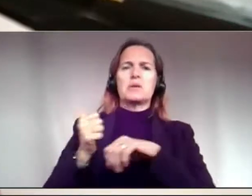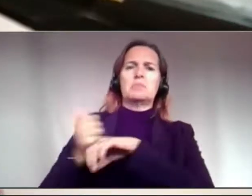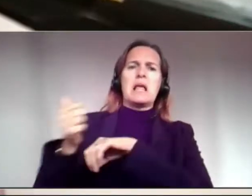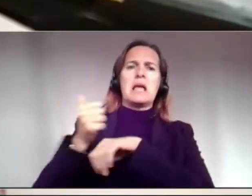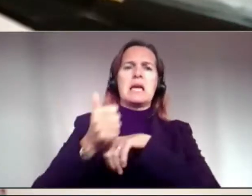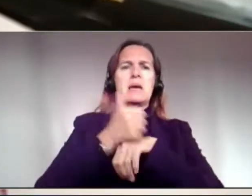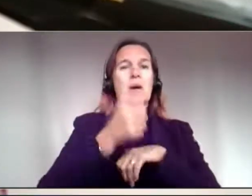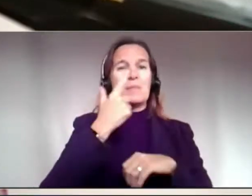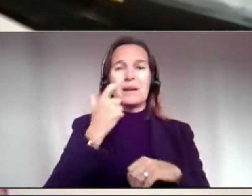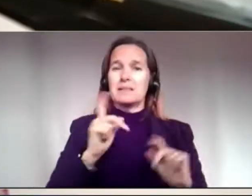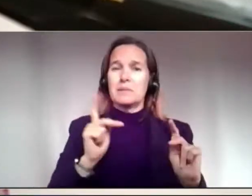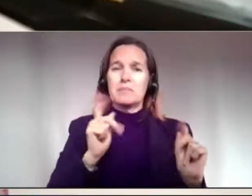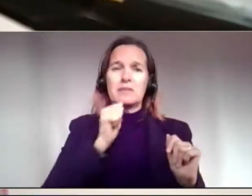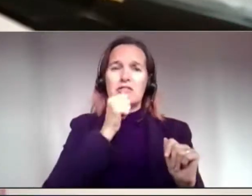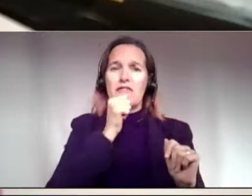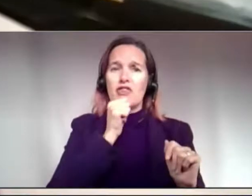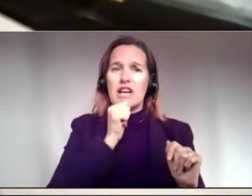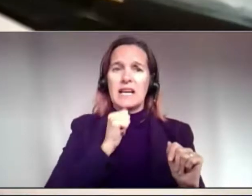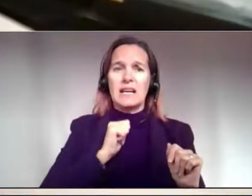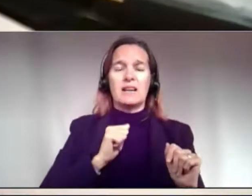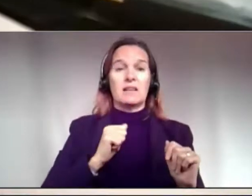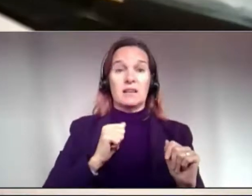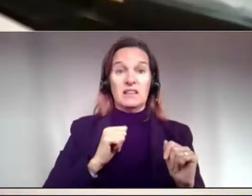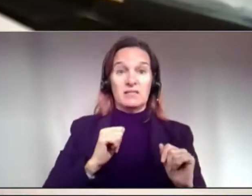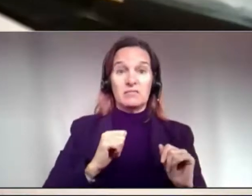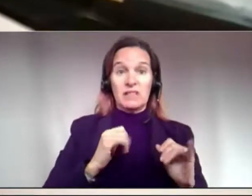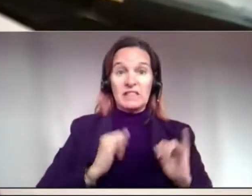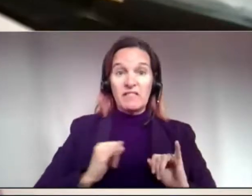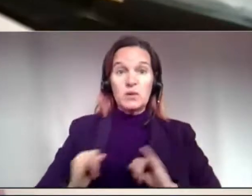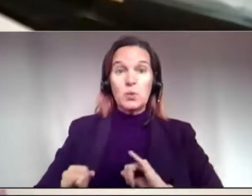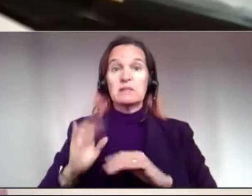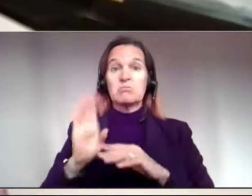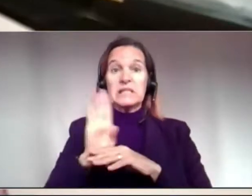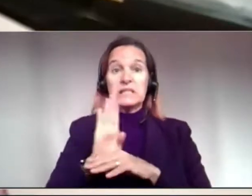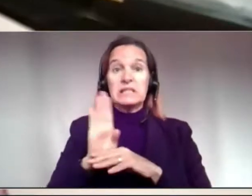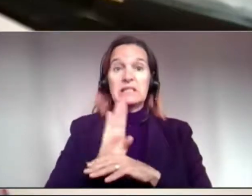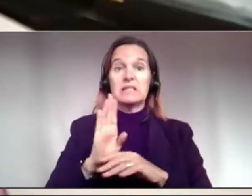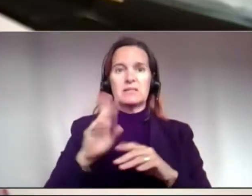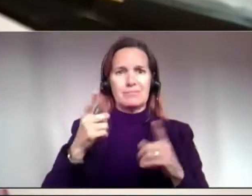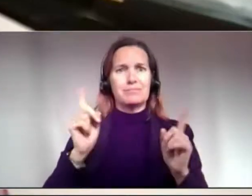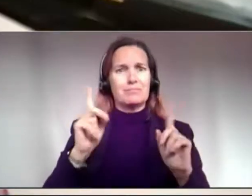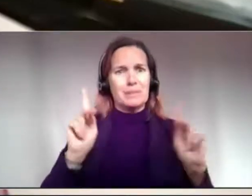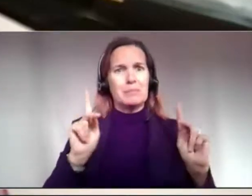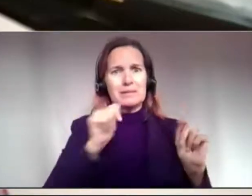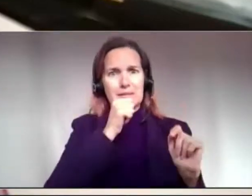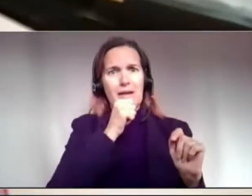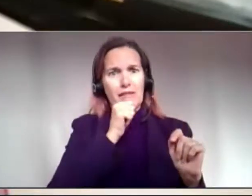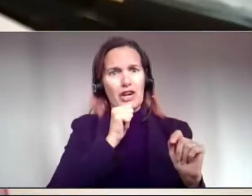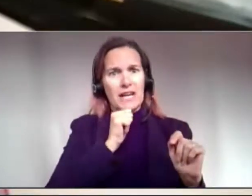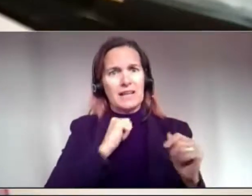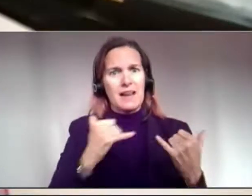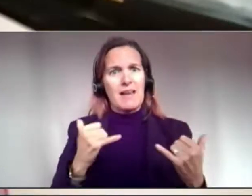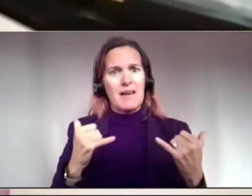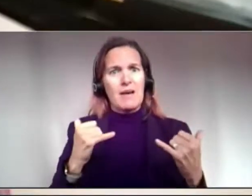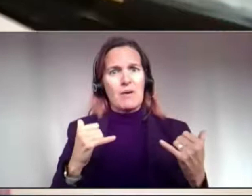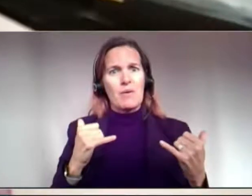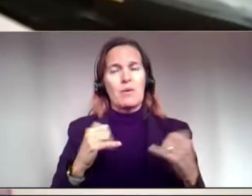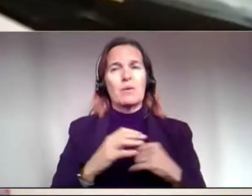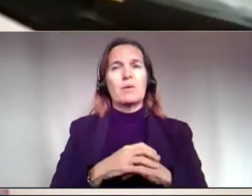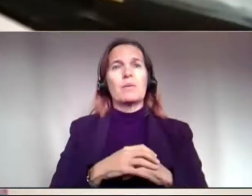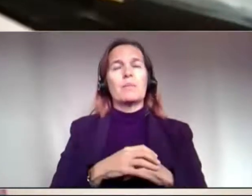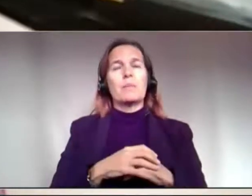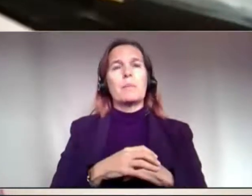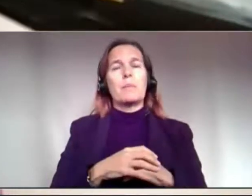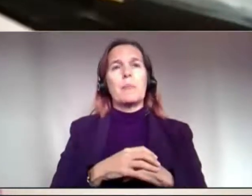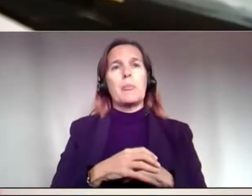suffering. Individuals, businesses, and so on and so forth are suffering. And the California